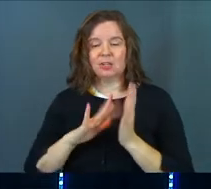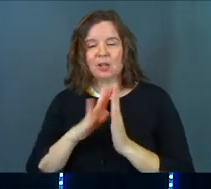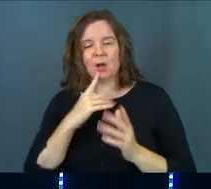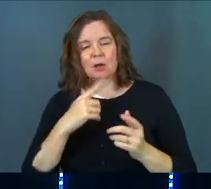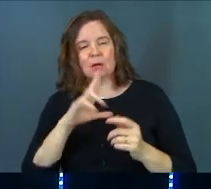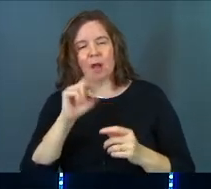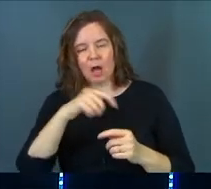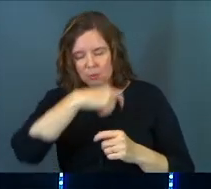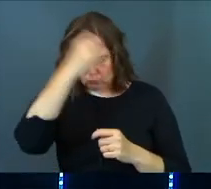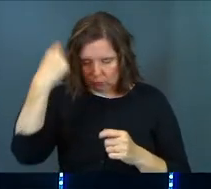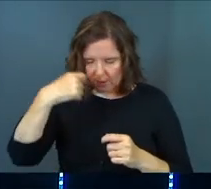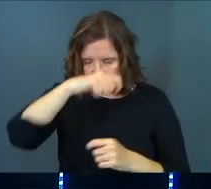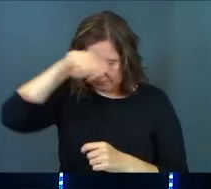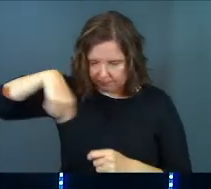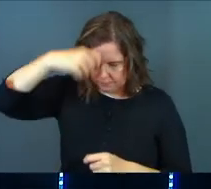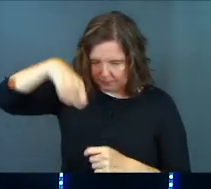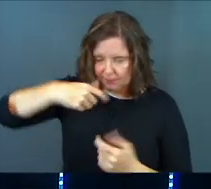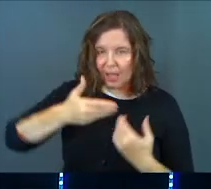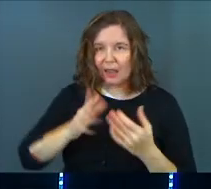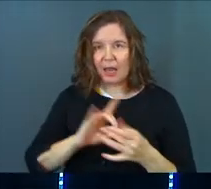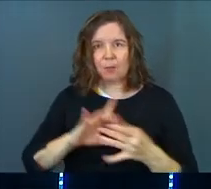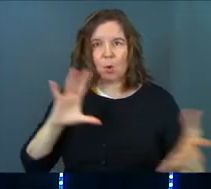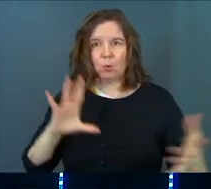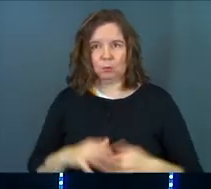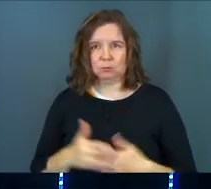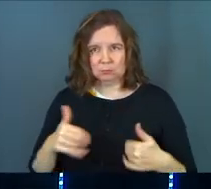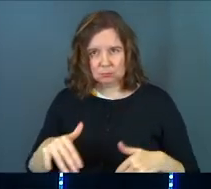them, unwrap him and let him go.